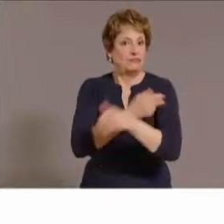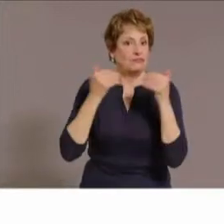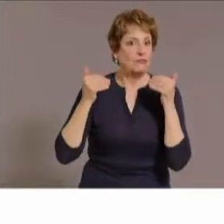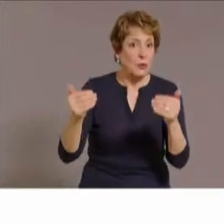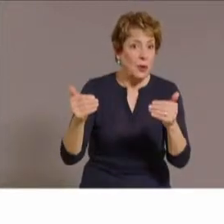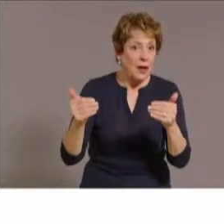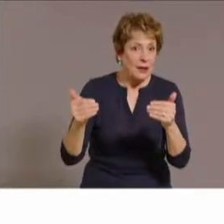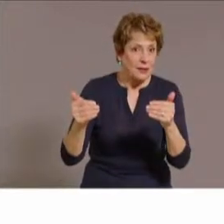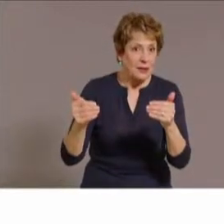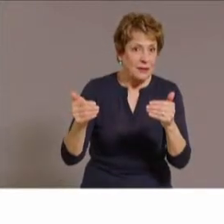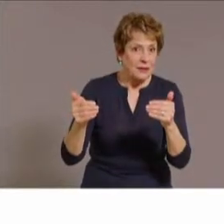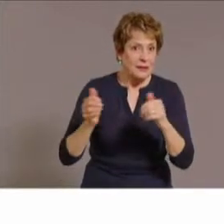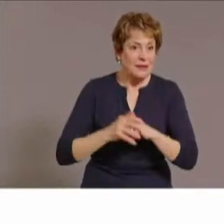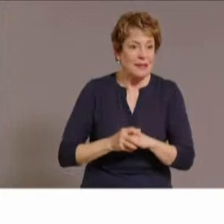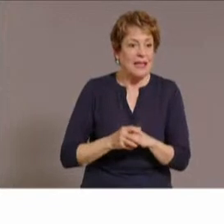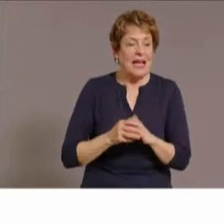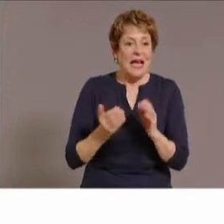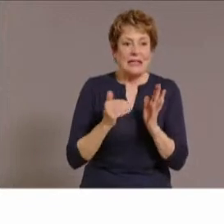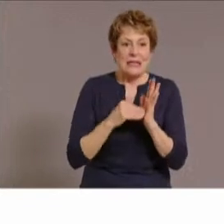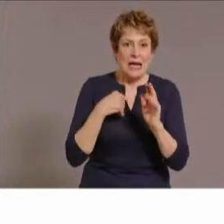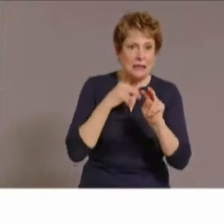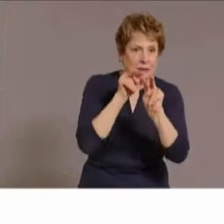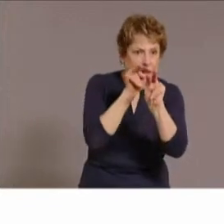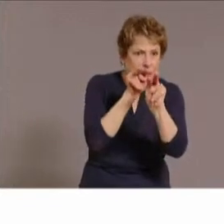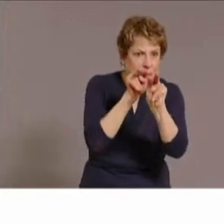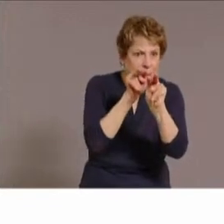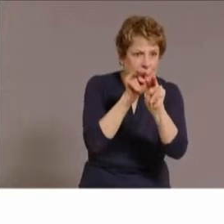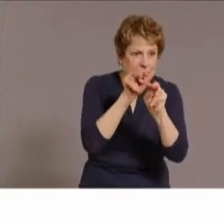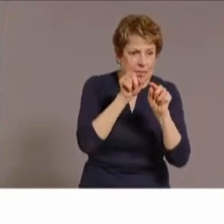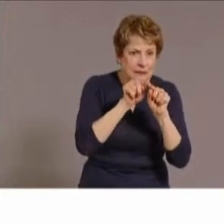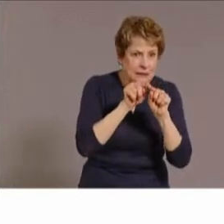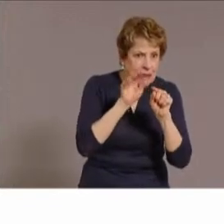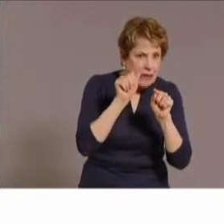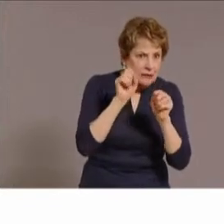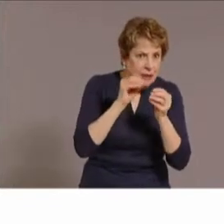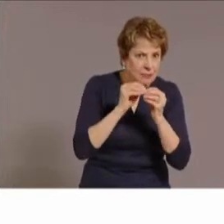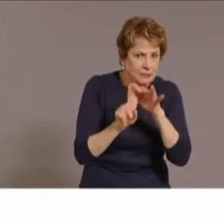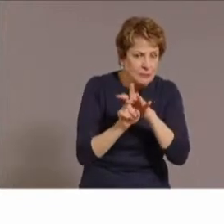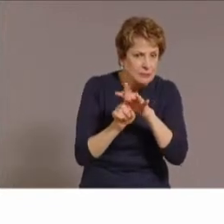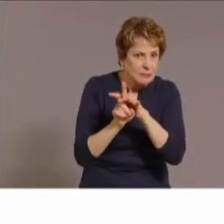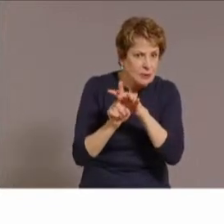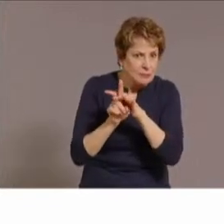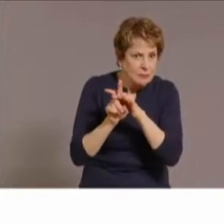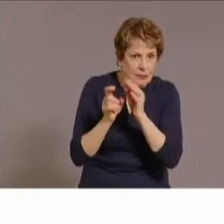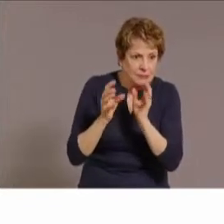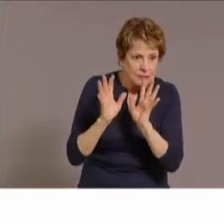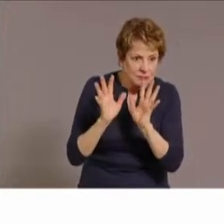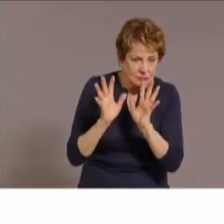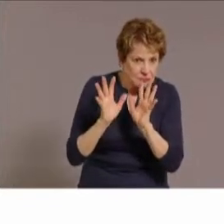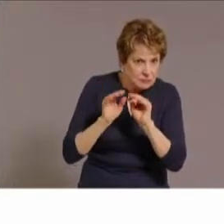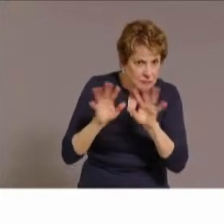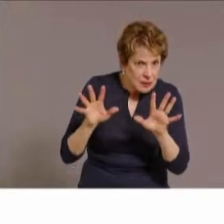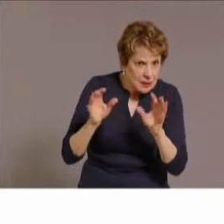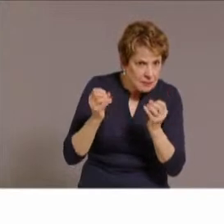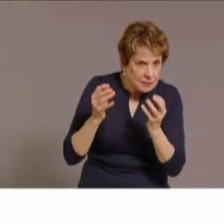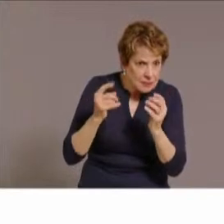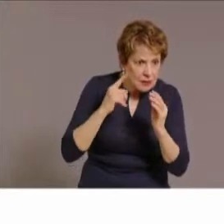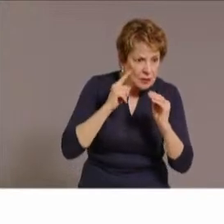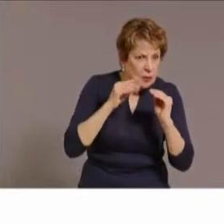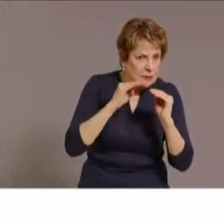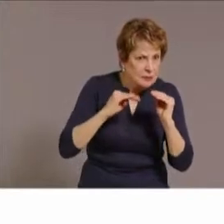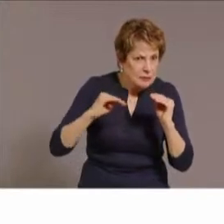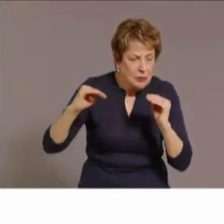we continue to monitor our cases each day and what our pandemic trend is looking like.